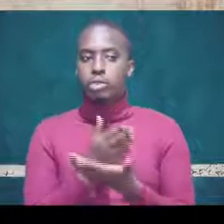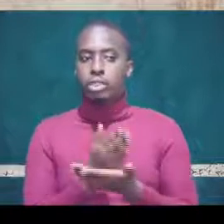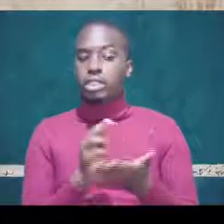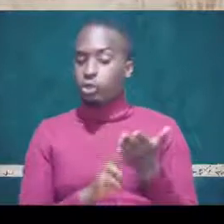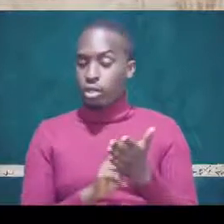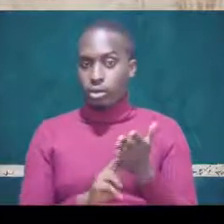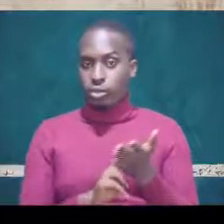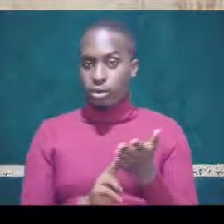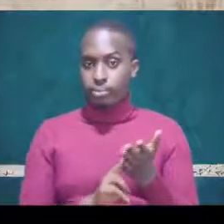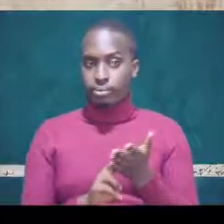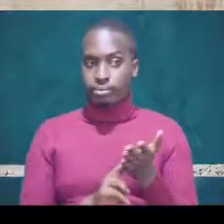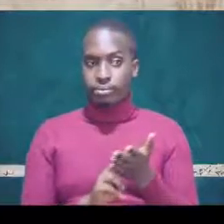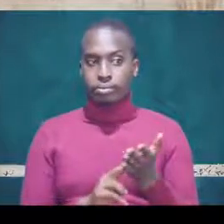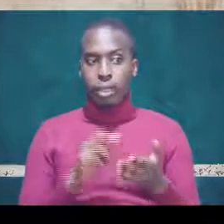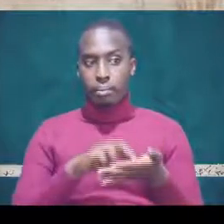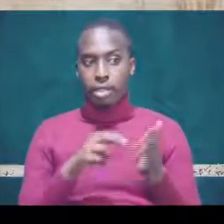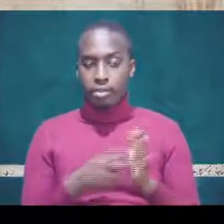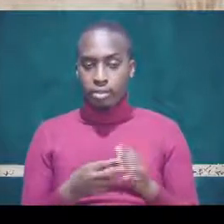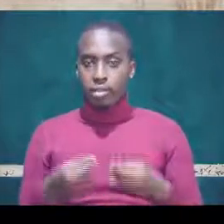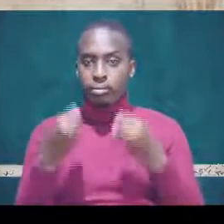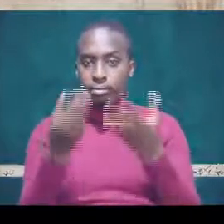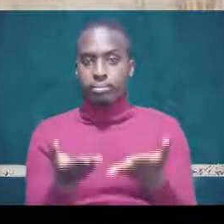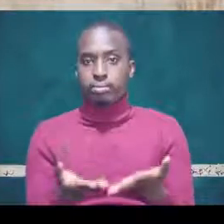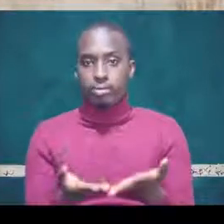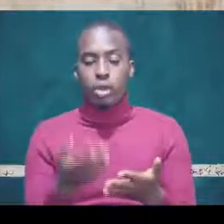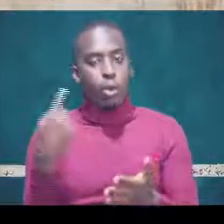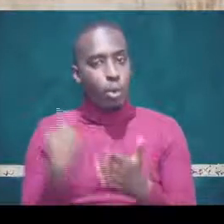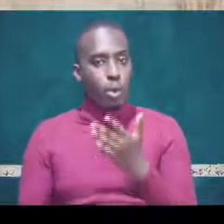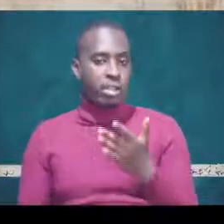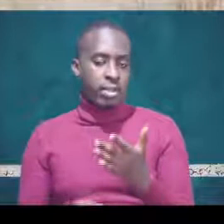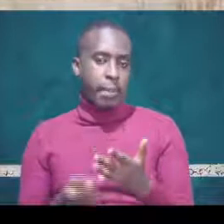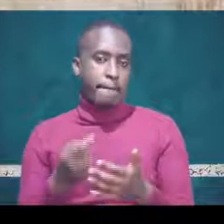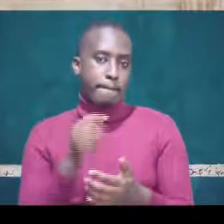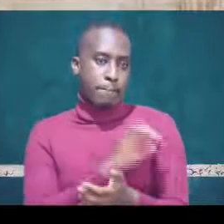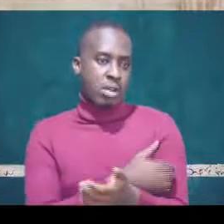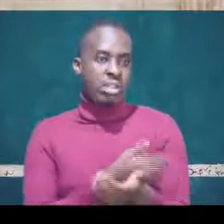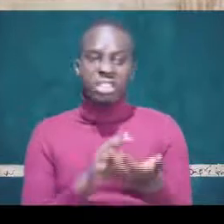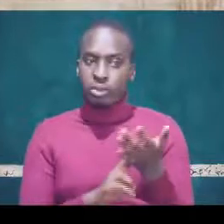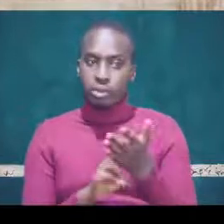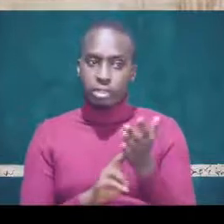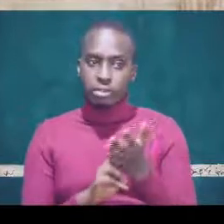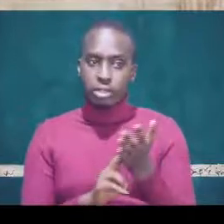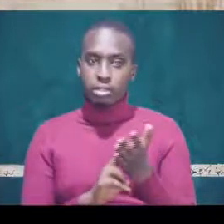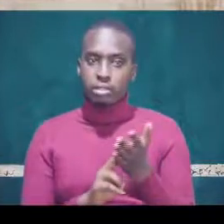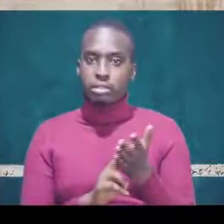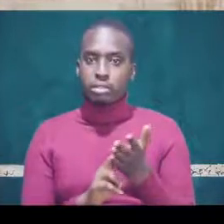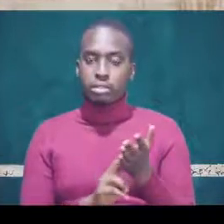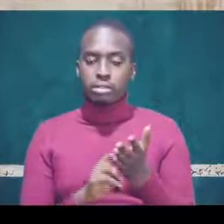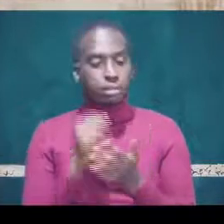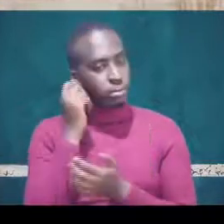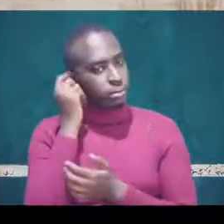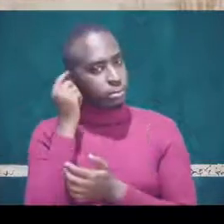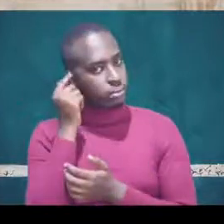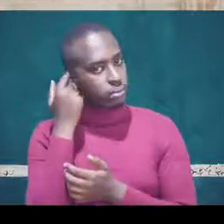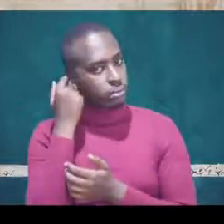expended? Now, to expend means to give out. So what power is expended is given out. This is under